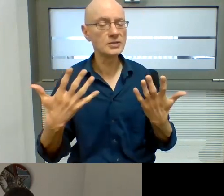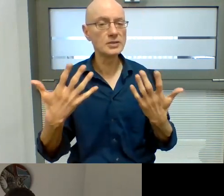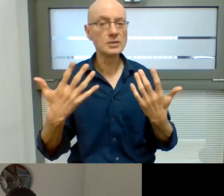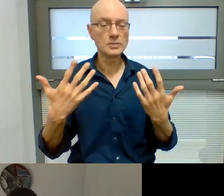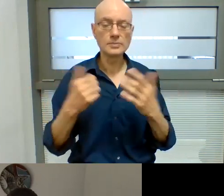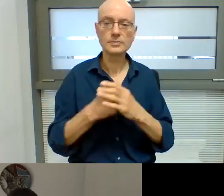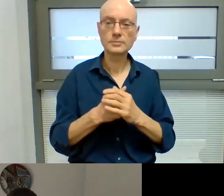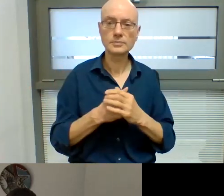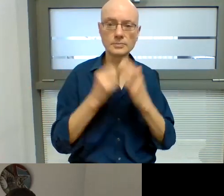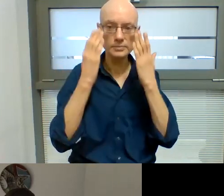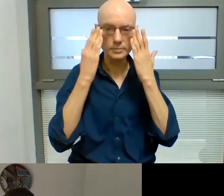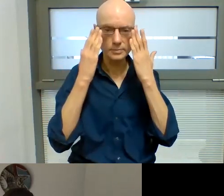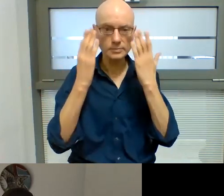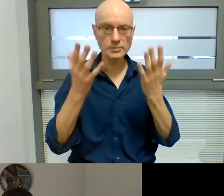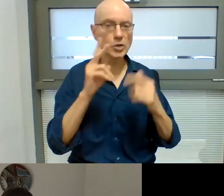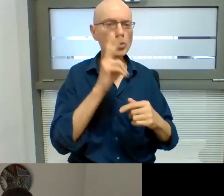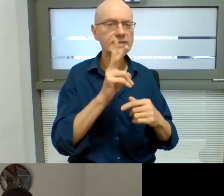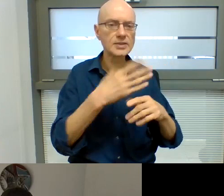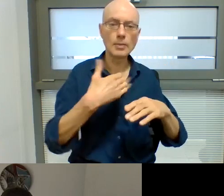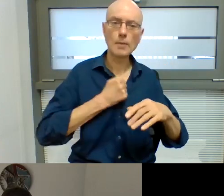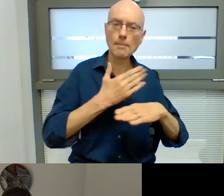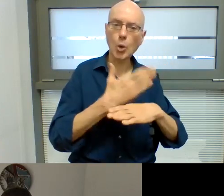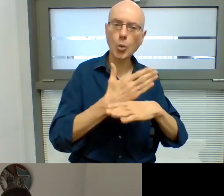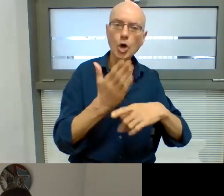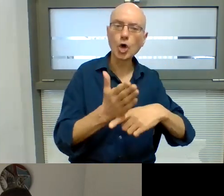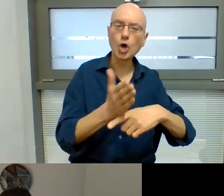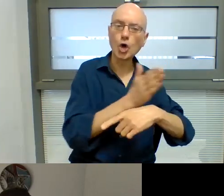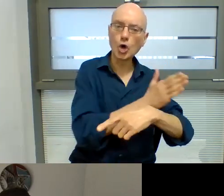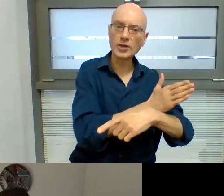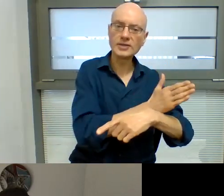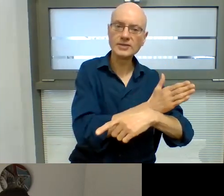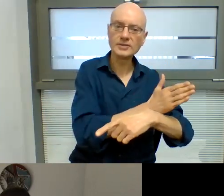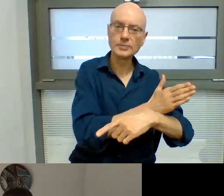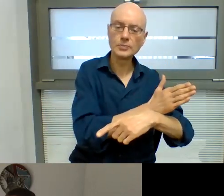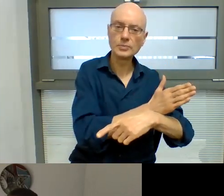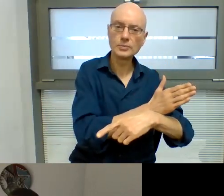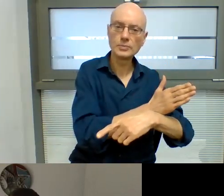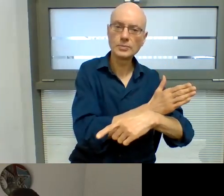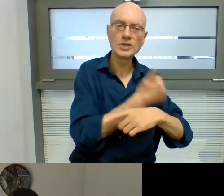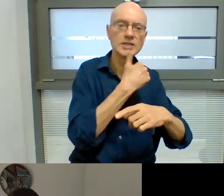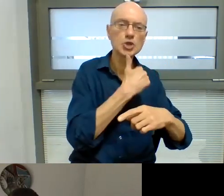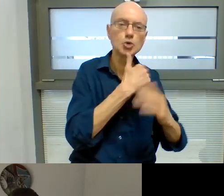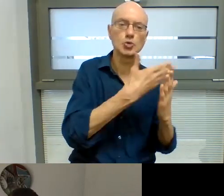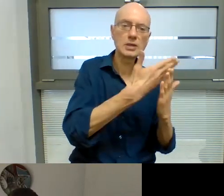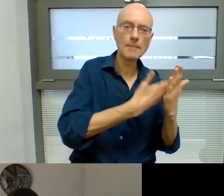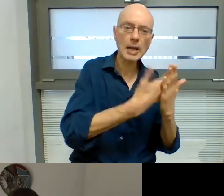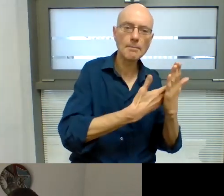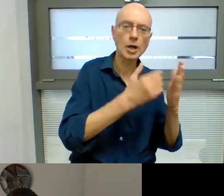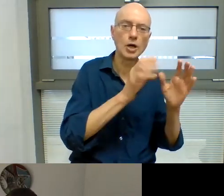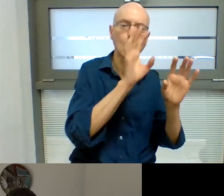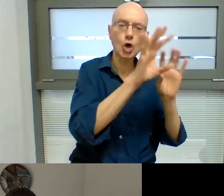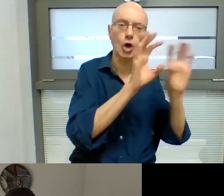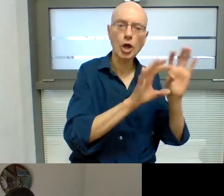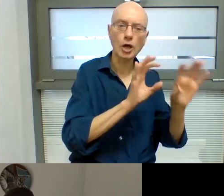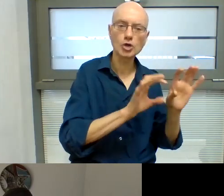like, as you can see from the earlier work, you know, I was using like you know, like paper collage,